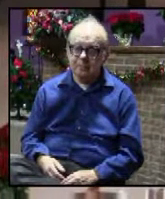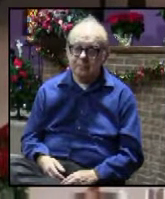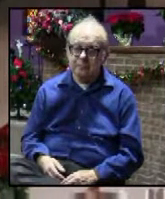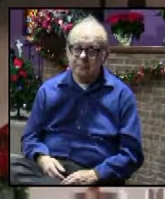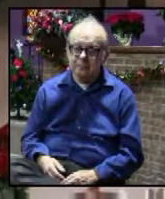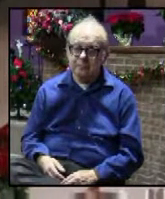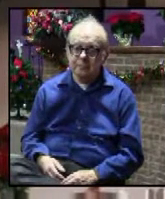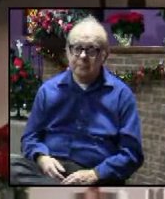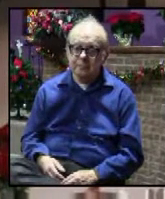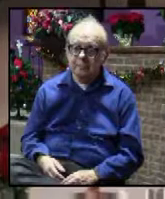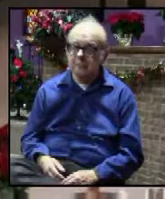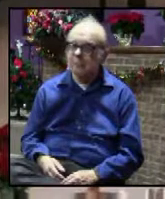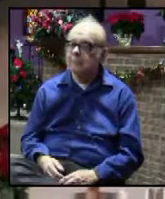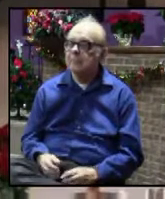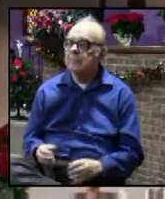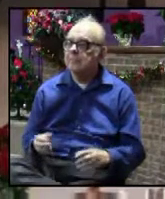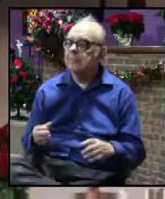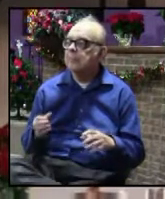did you get it for me?